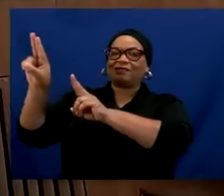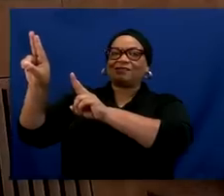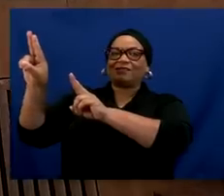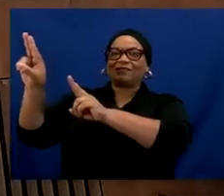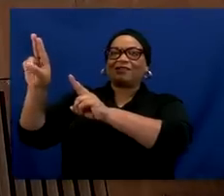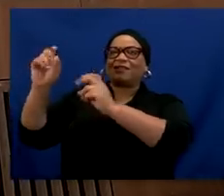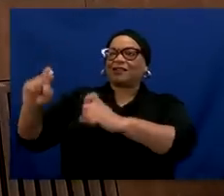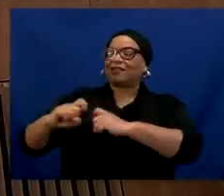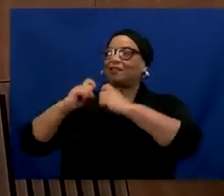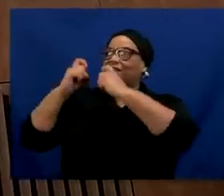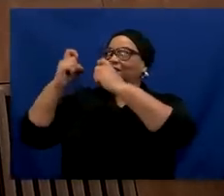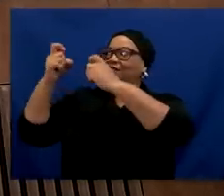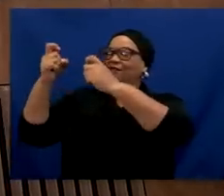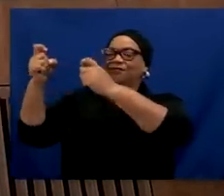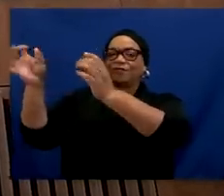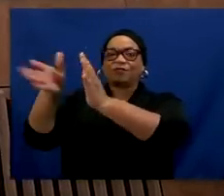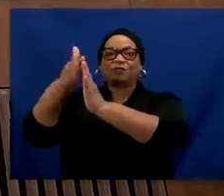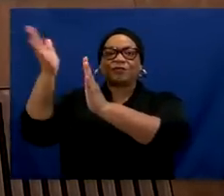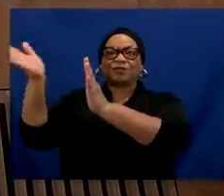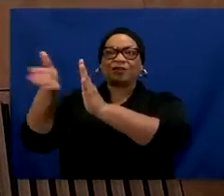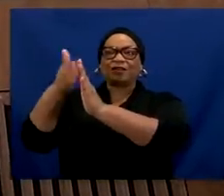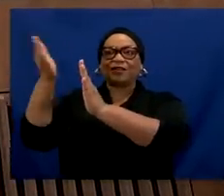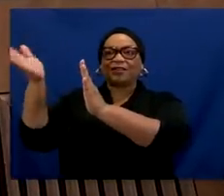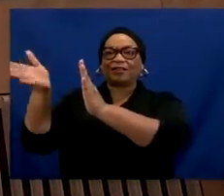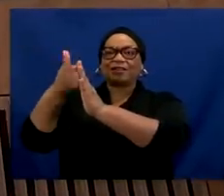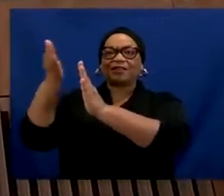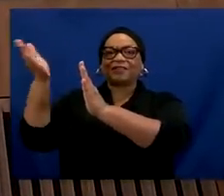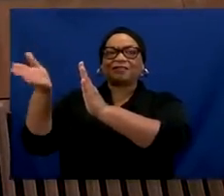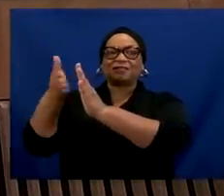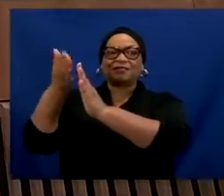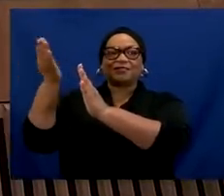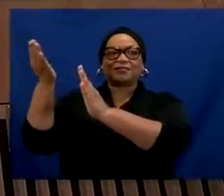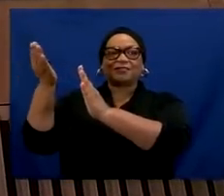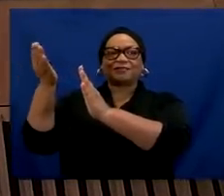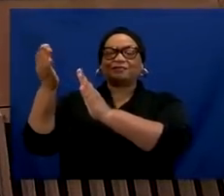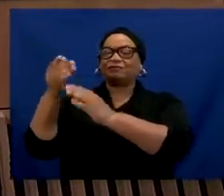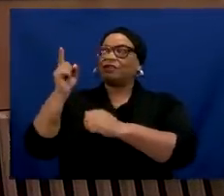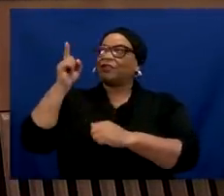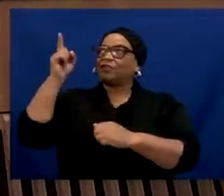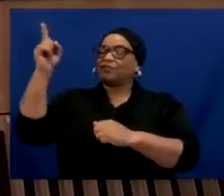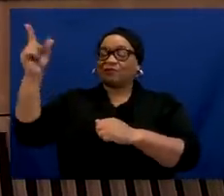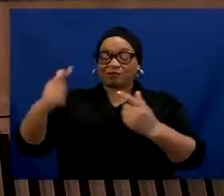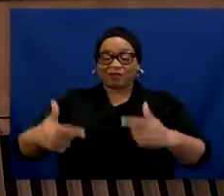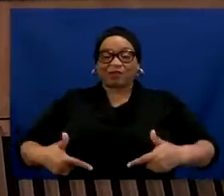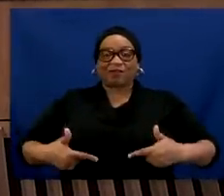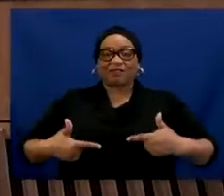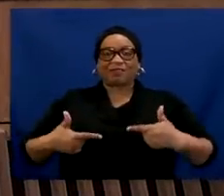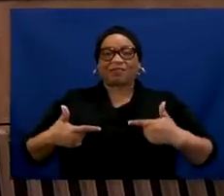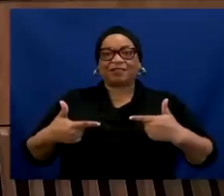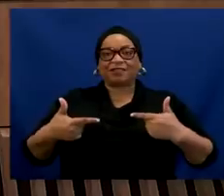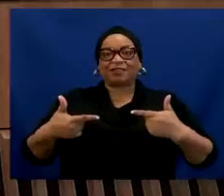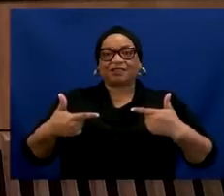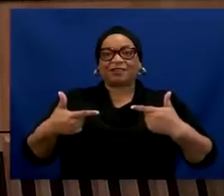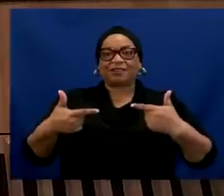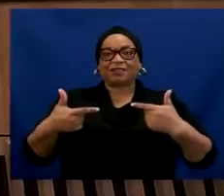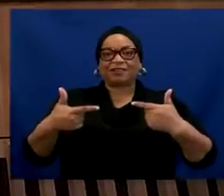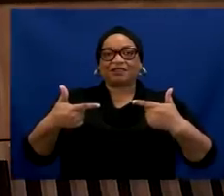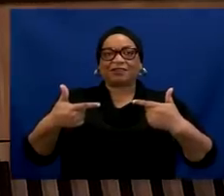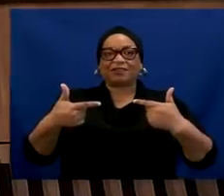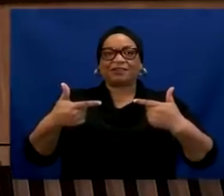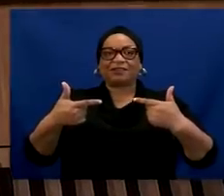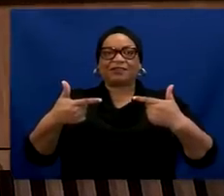Oh yes, hallelujah. You reign. You are the Lord.